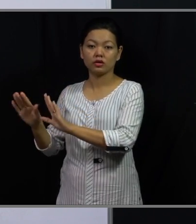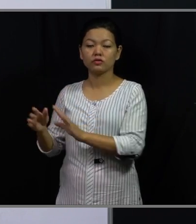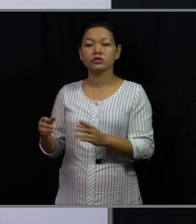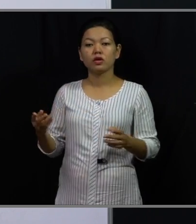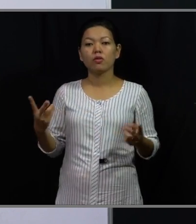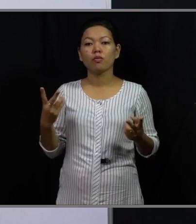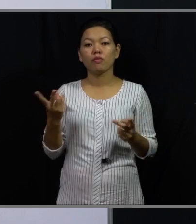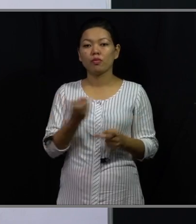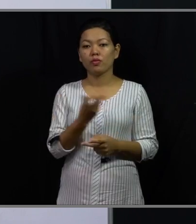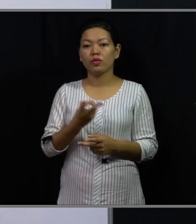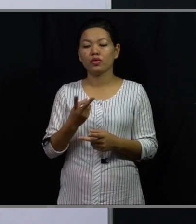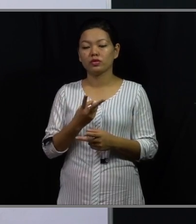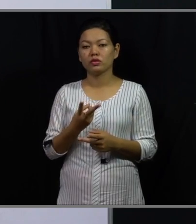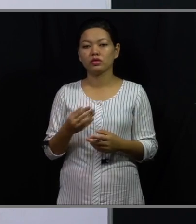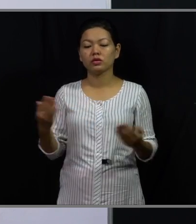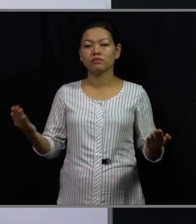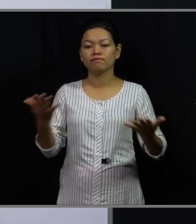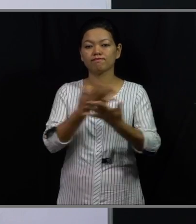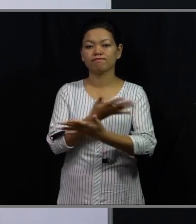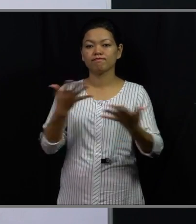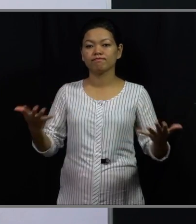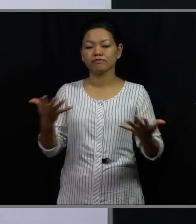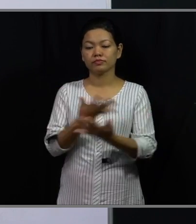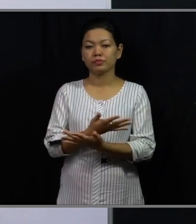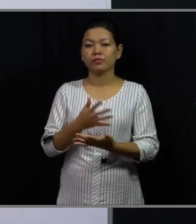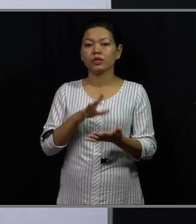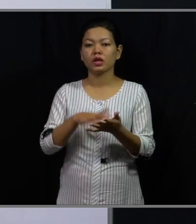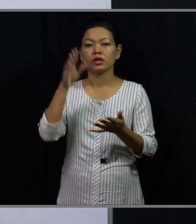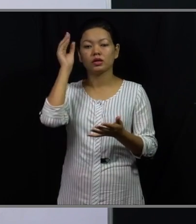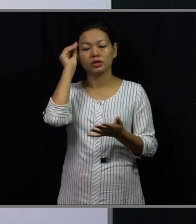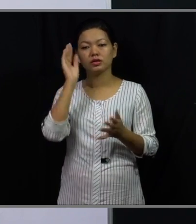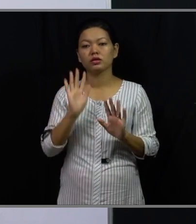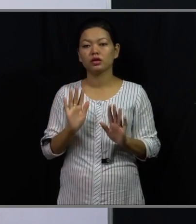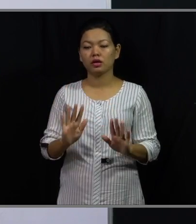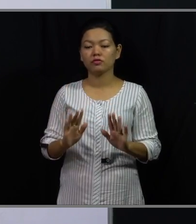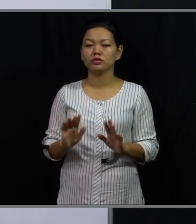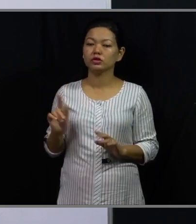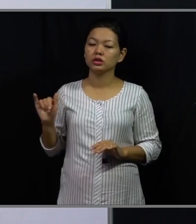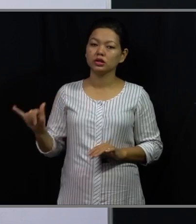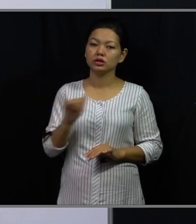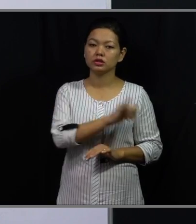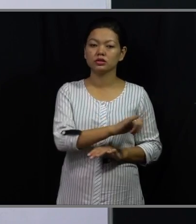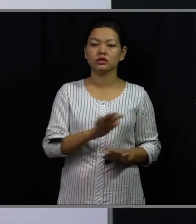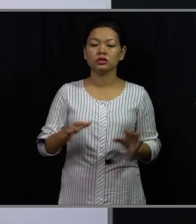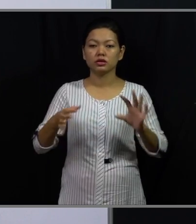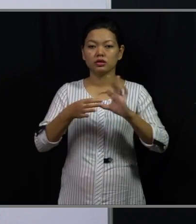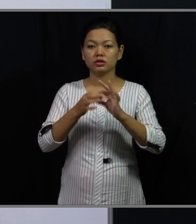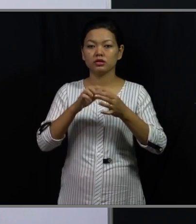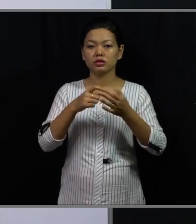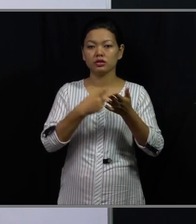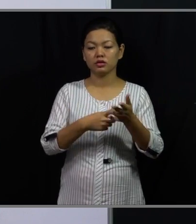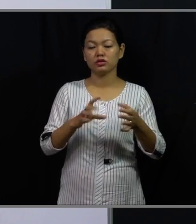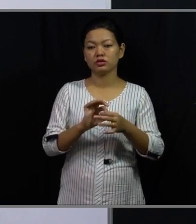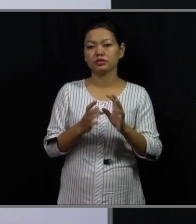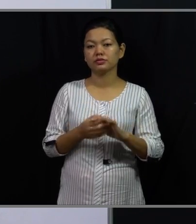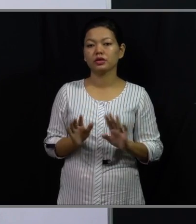perspective in order to study the society, and that is what it means here, okay. So these are the relations and